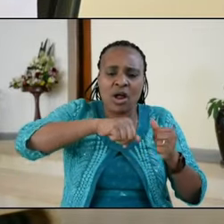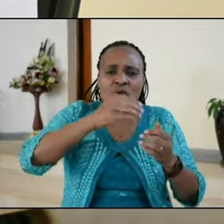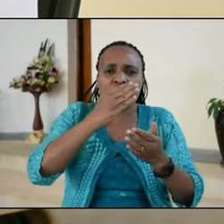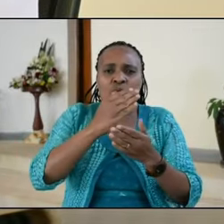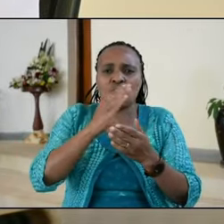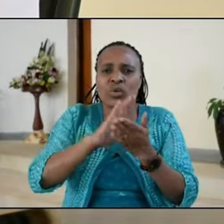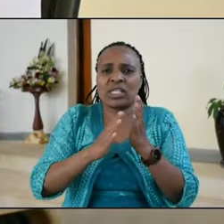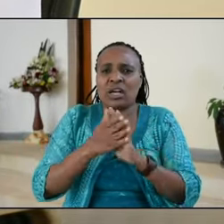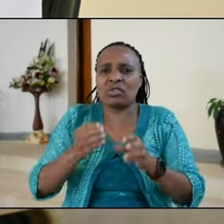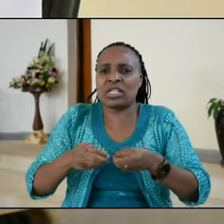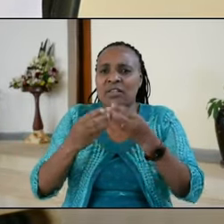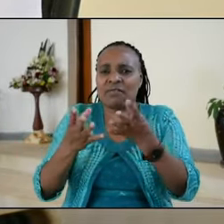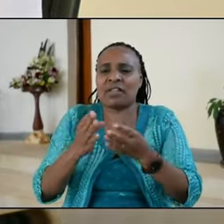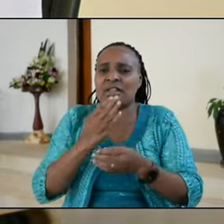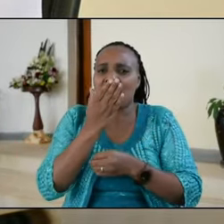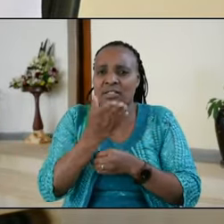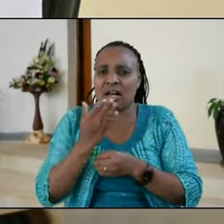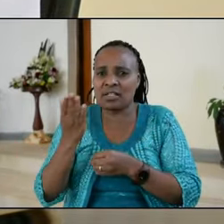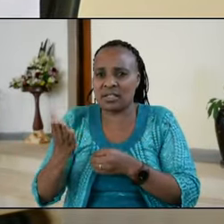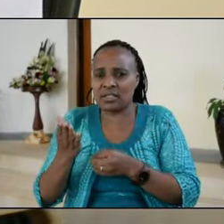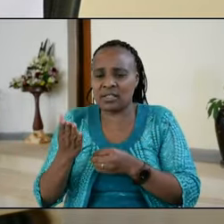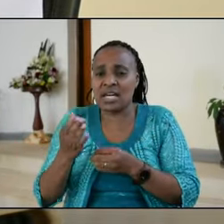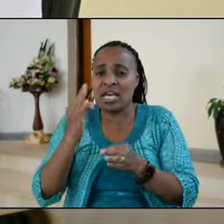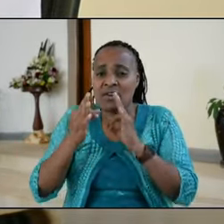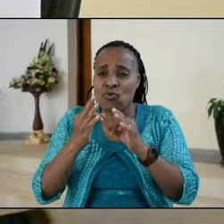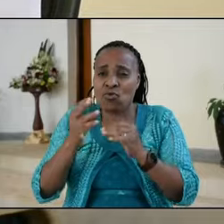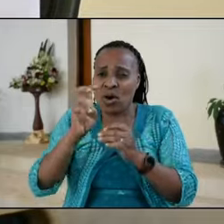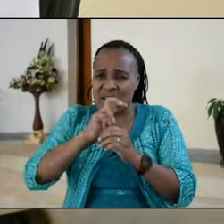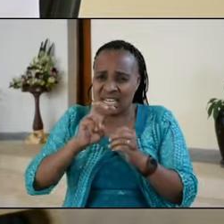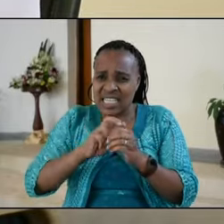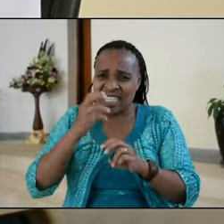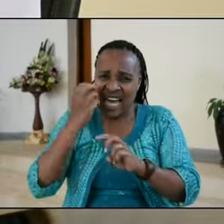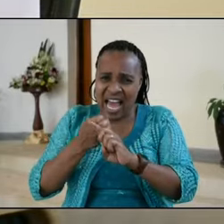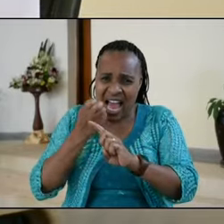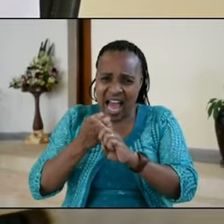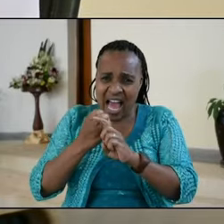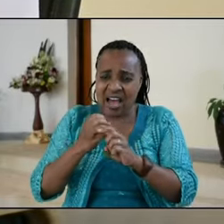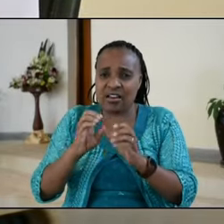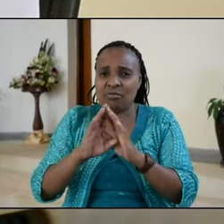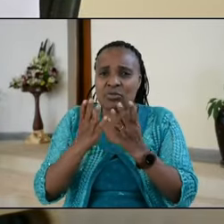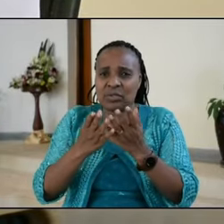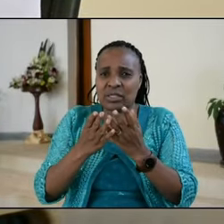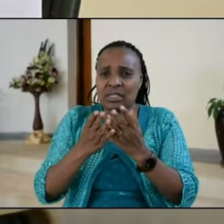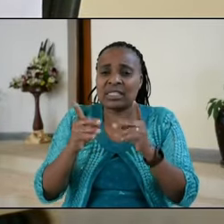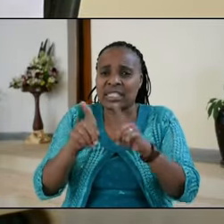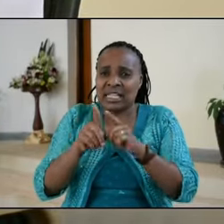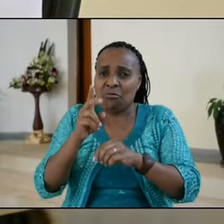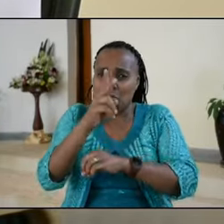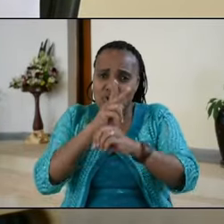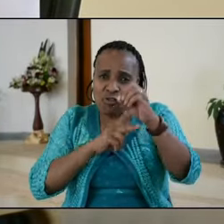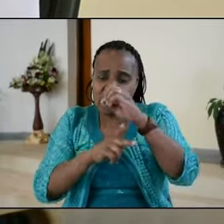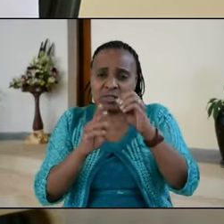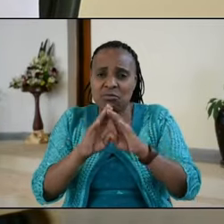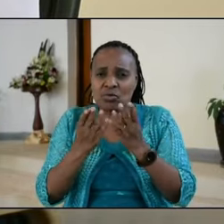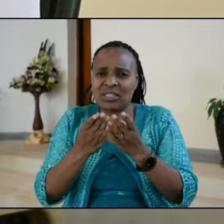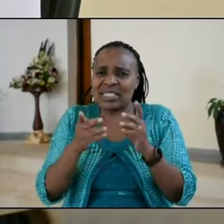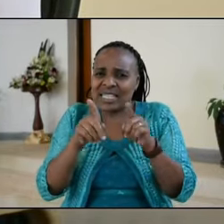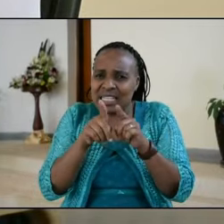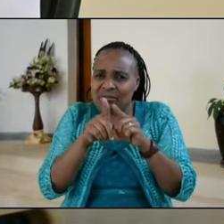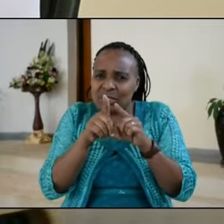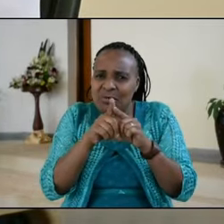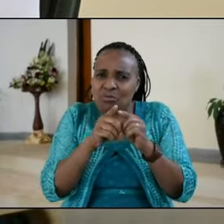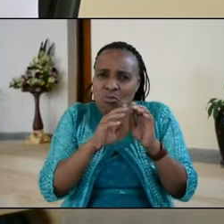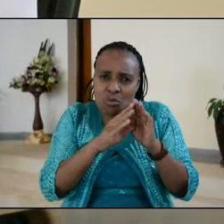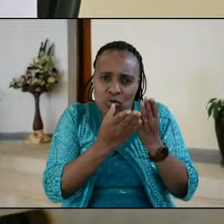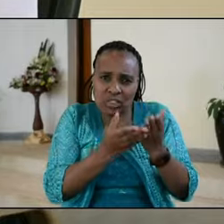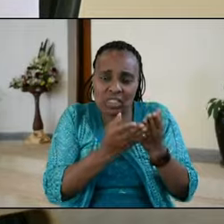mm-hmm. to the same. Even when you're reading the difficult books, the ones that are termed difficult, like the books of prophecy, in the same books,